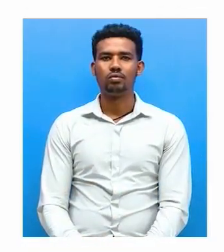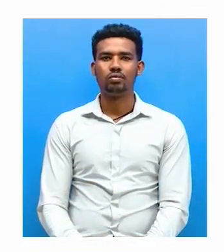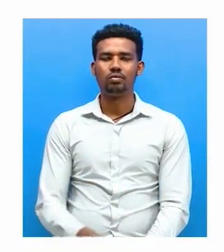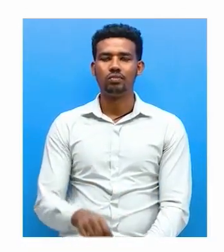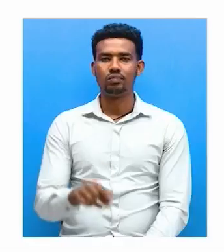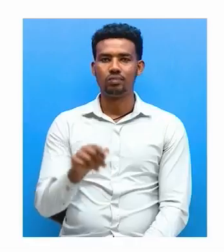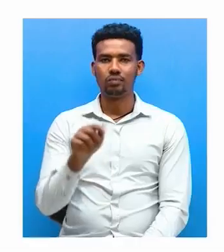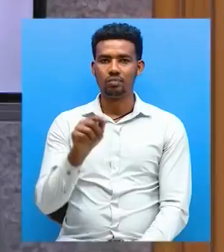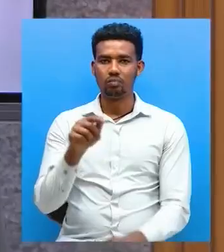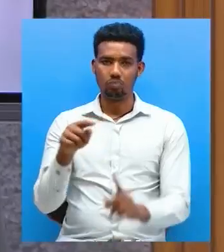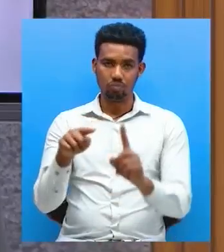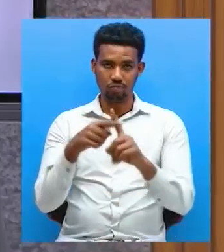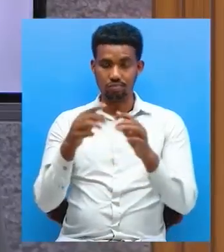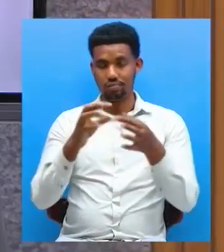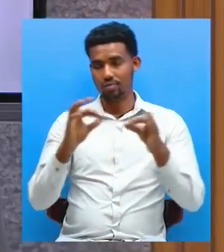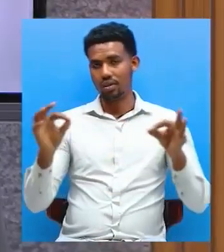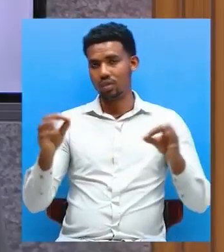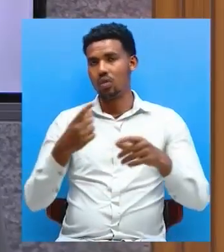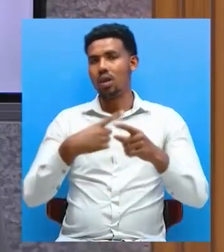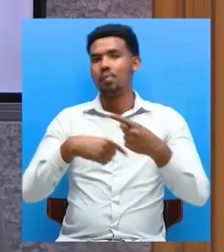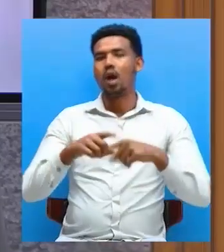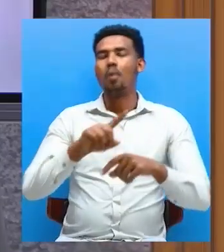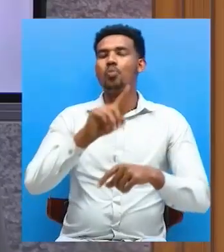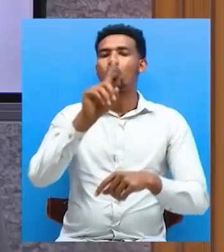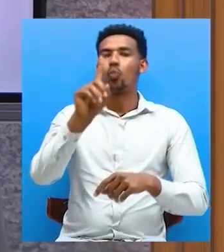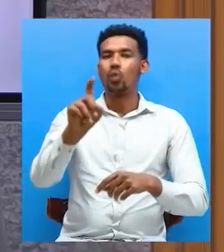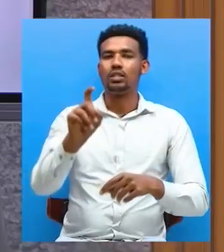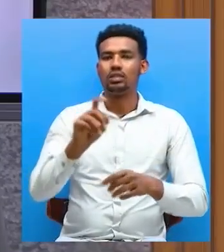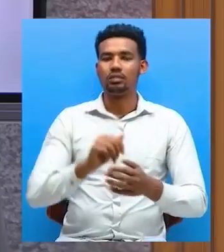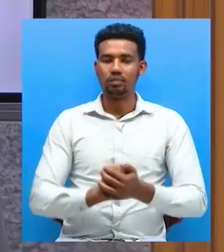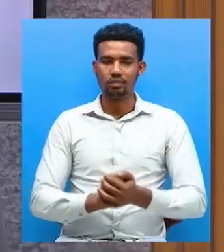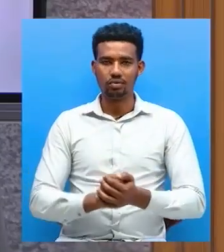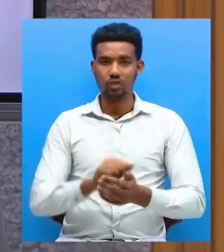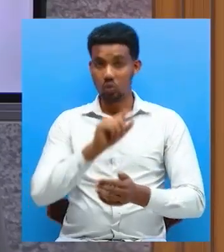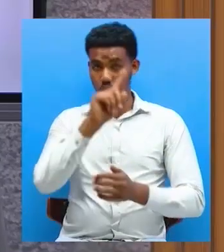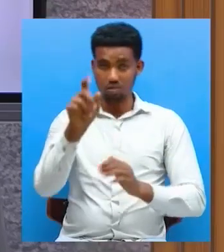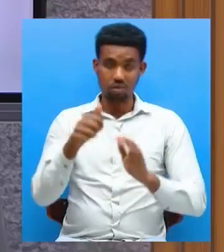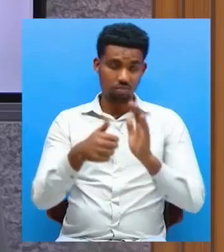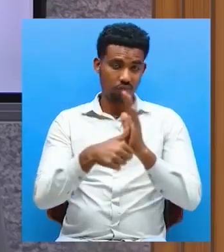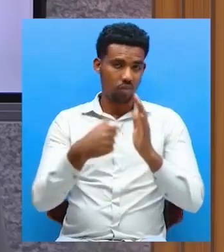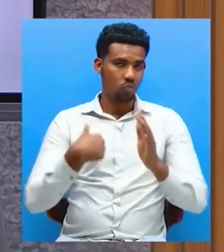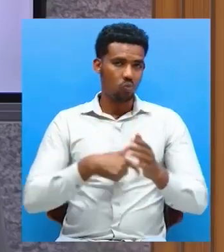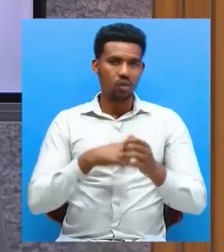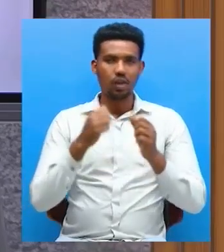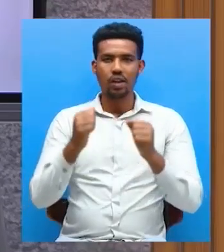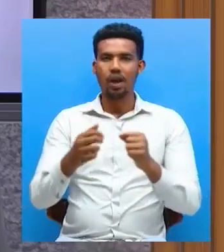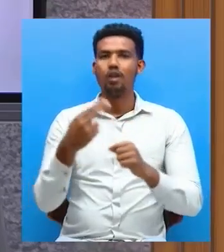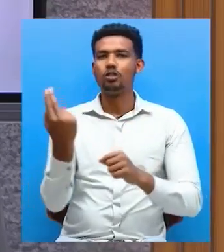Declarative sentence. When we come to question mark, we can use the two